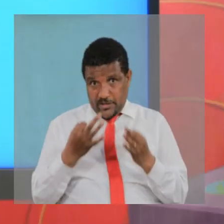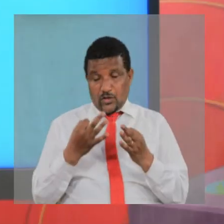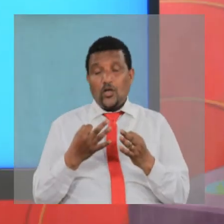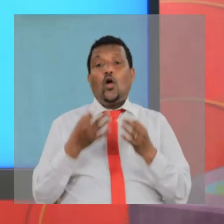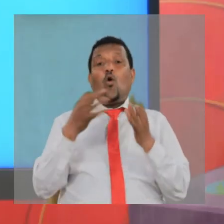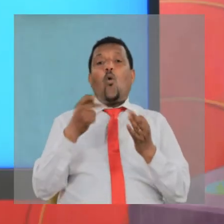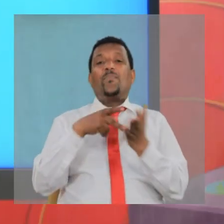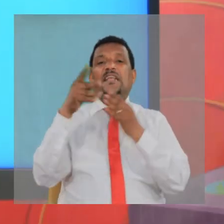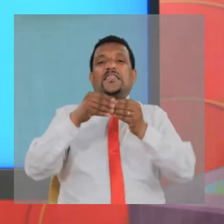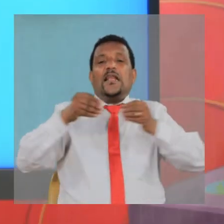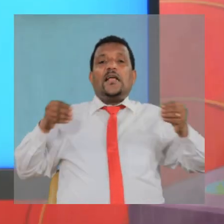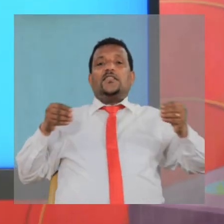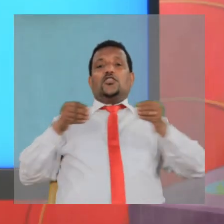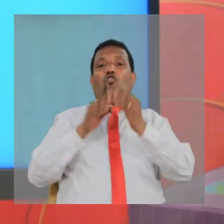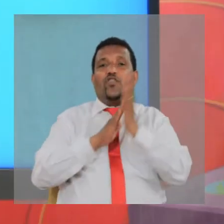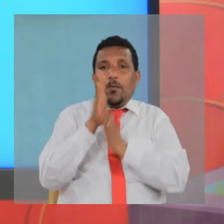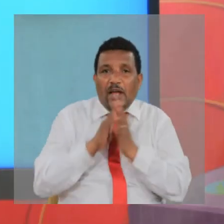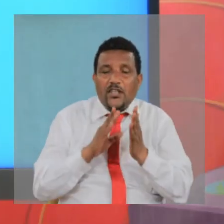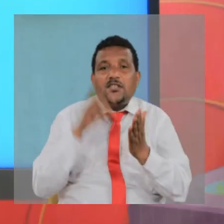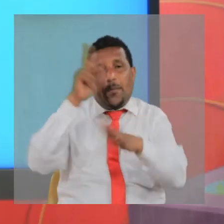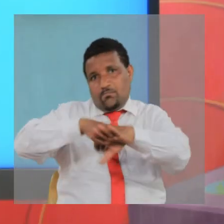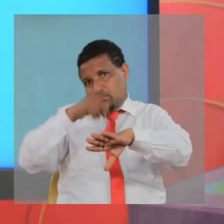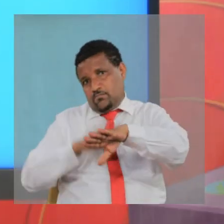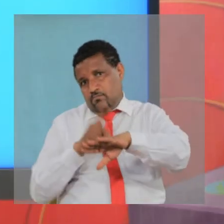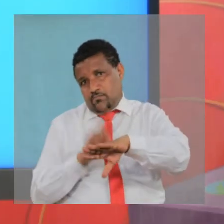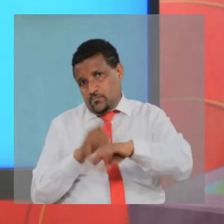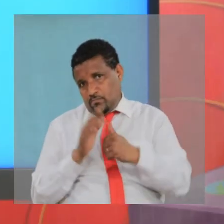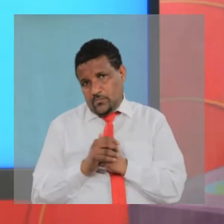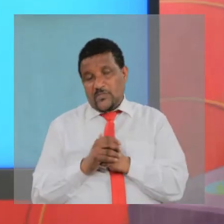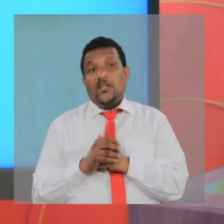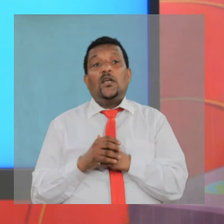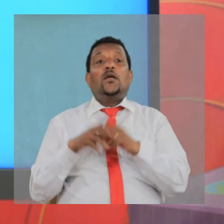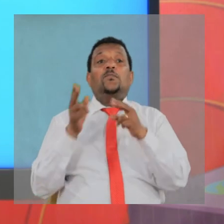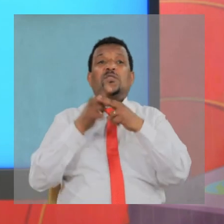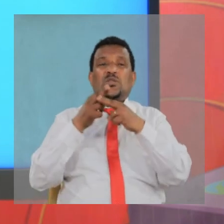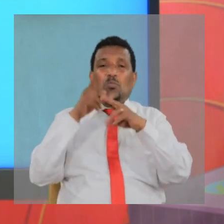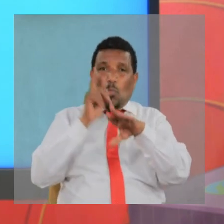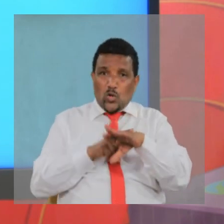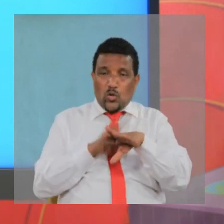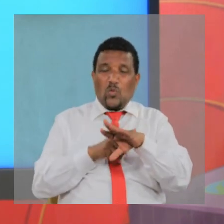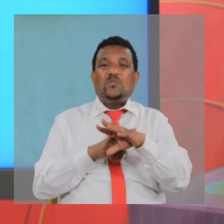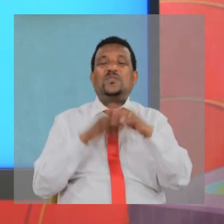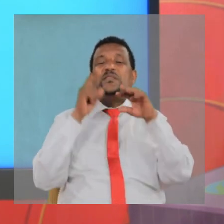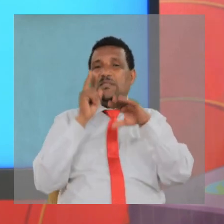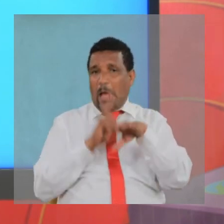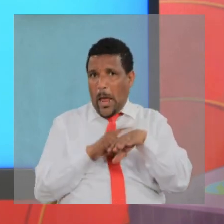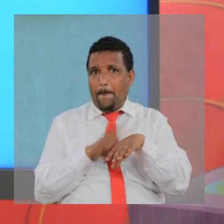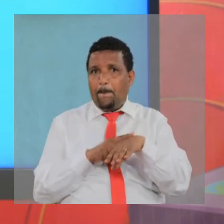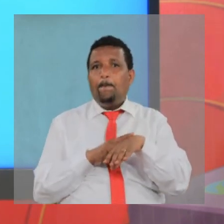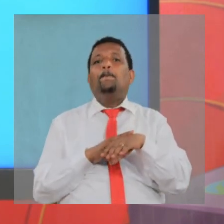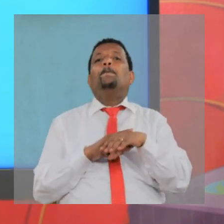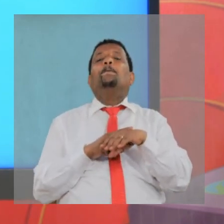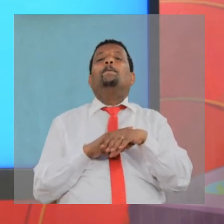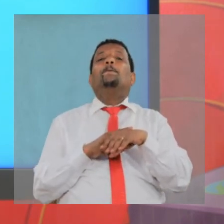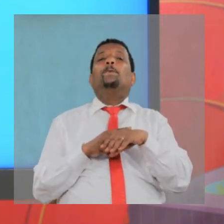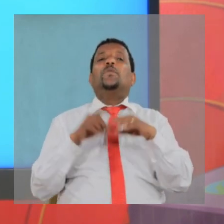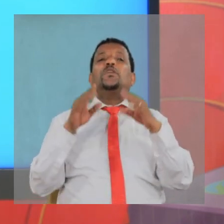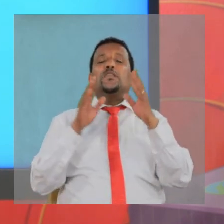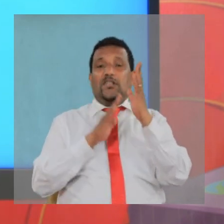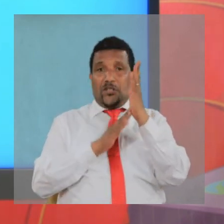of the price elasticity of demand is time. In the short period of time, demand for a good tends to be